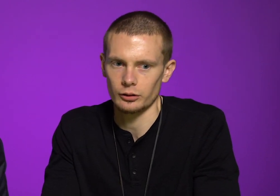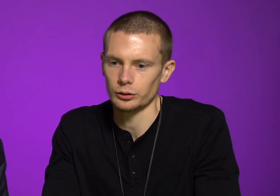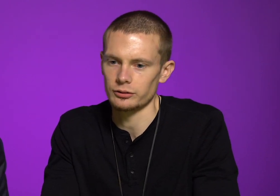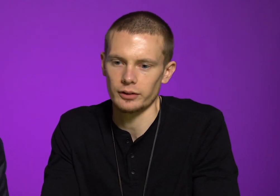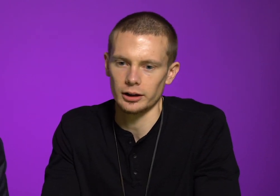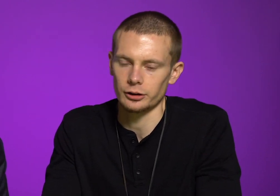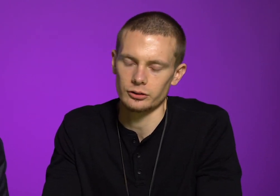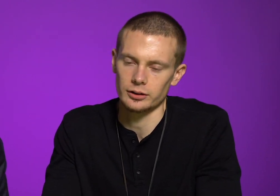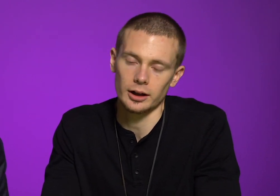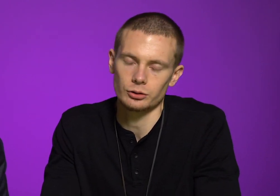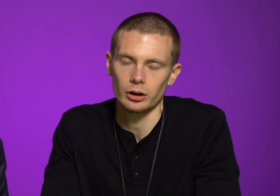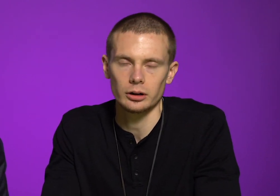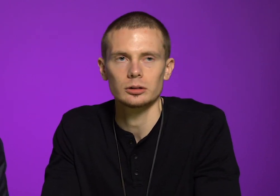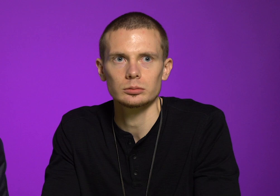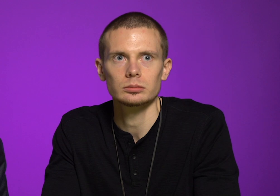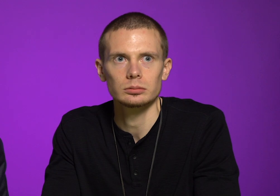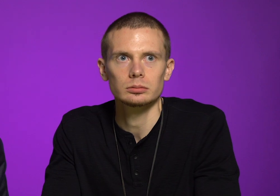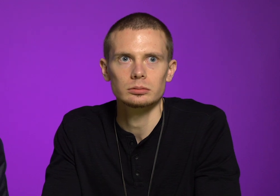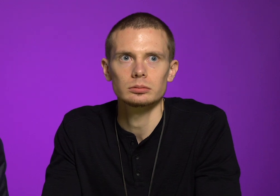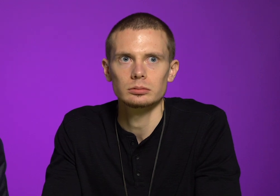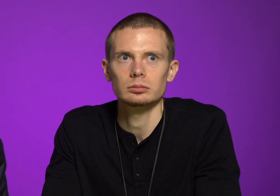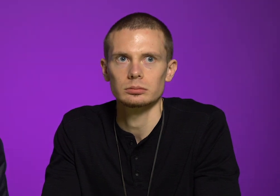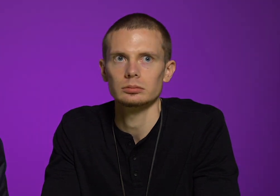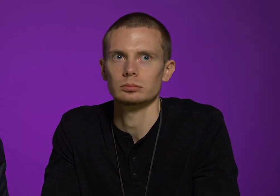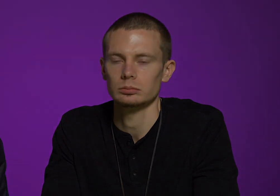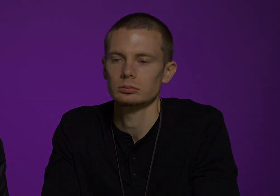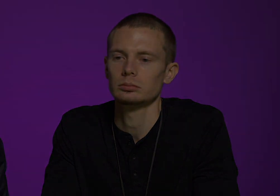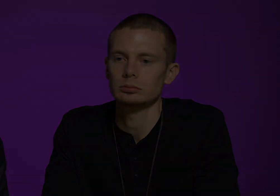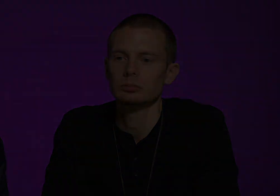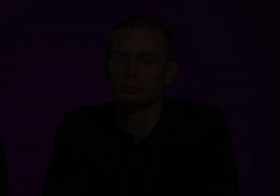you know, the only failure is in not trying.